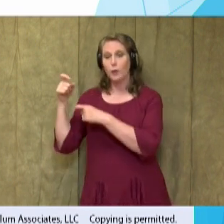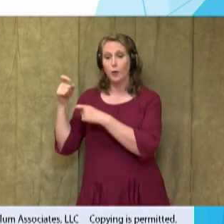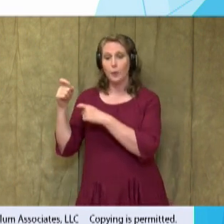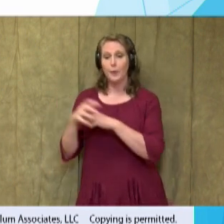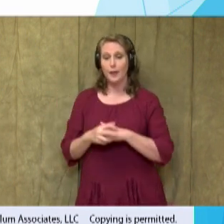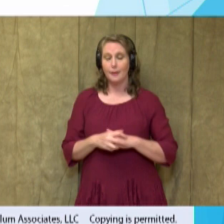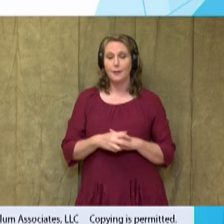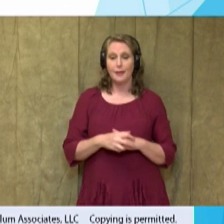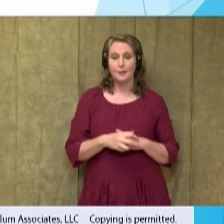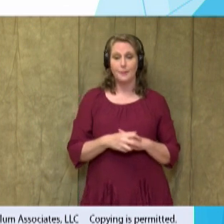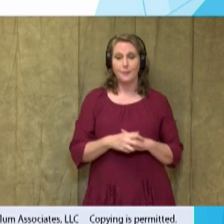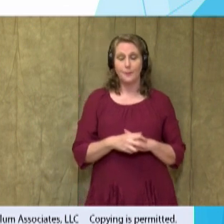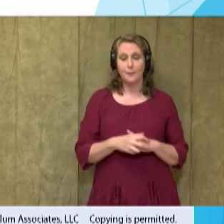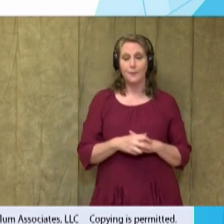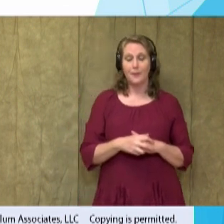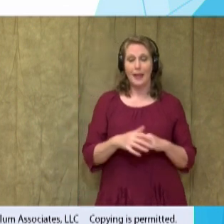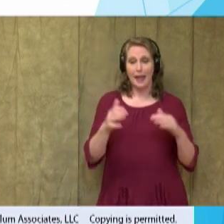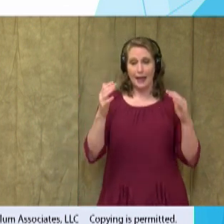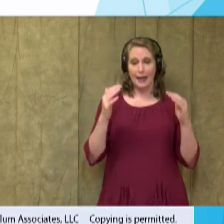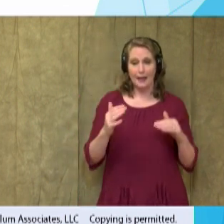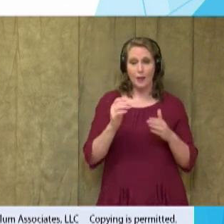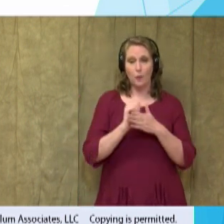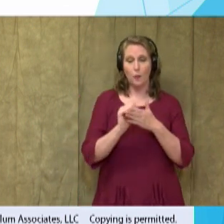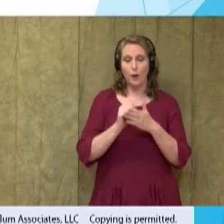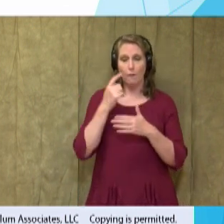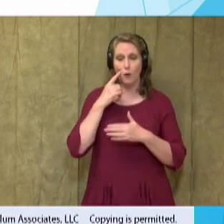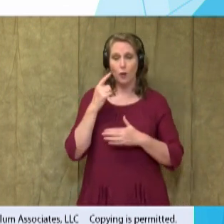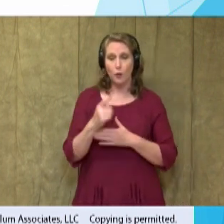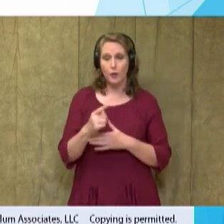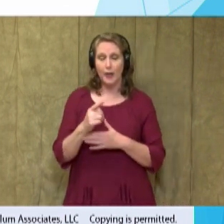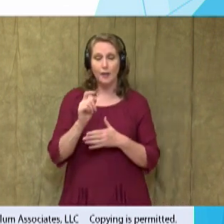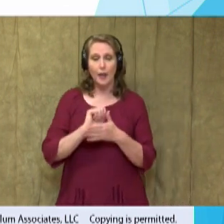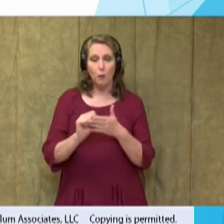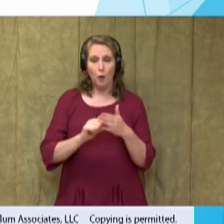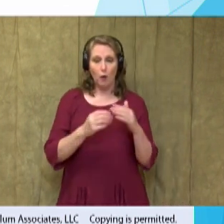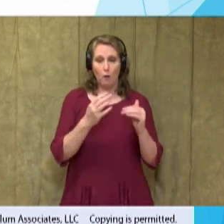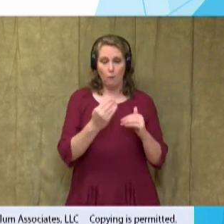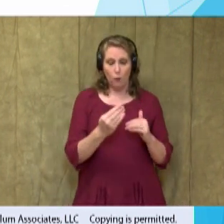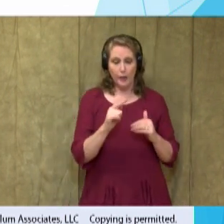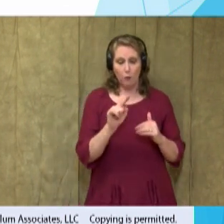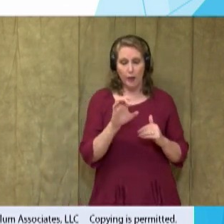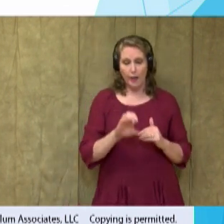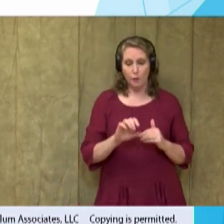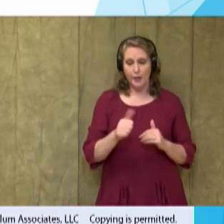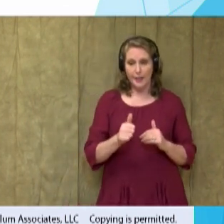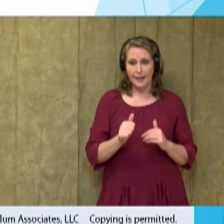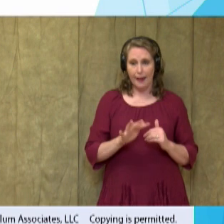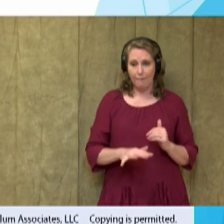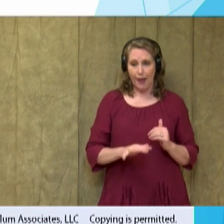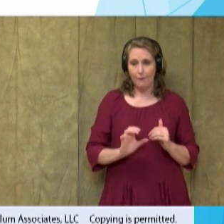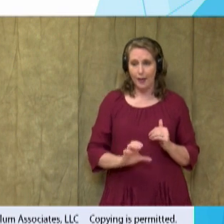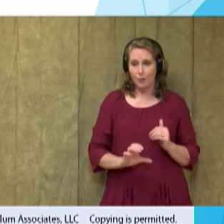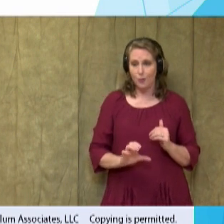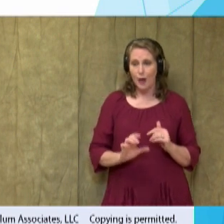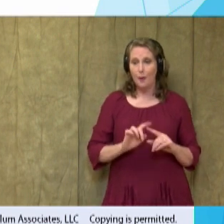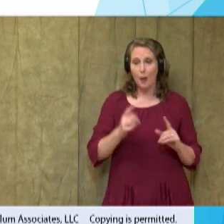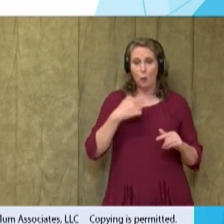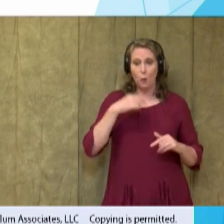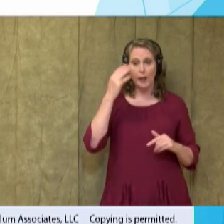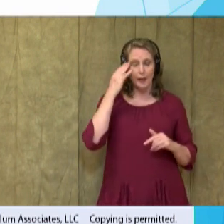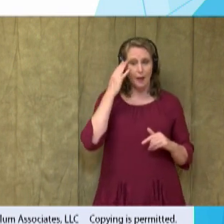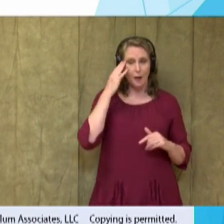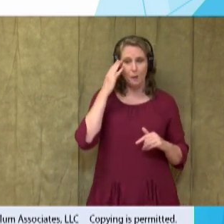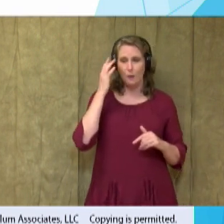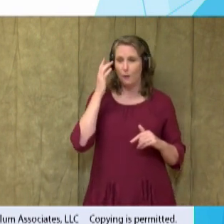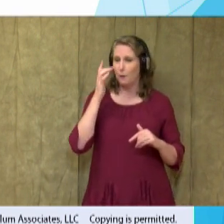we had. So down here, they wrote it out for you. They wrote 14, 110, and 500. But we knew that we